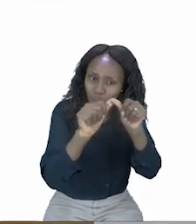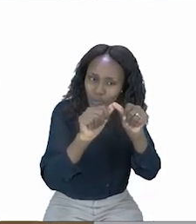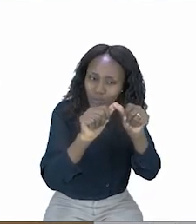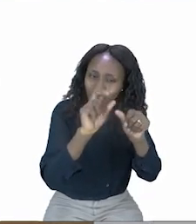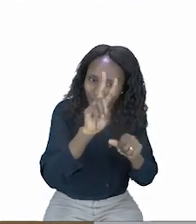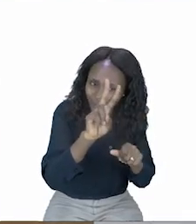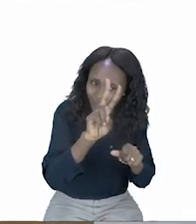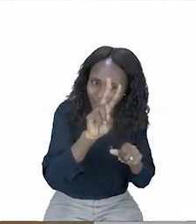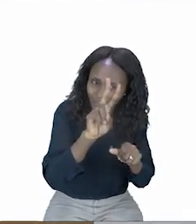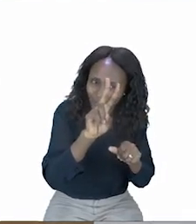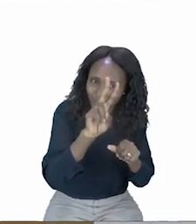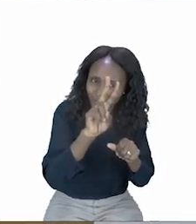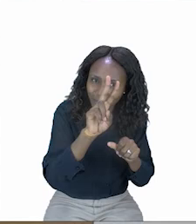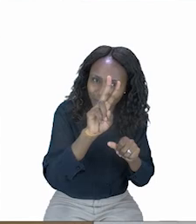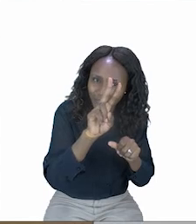2,